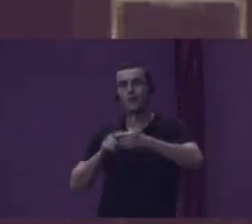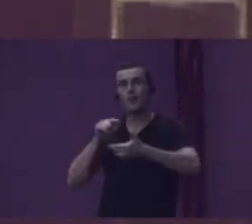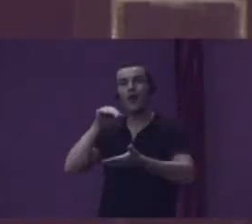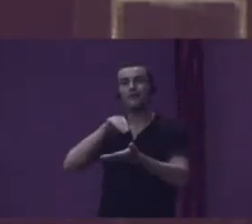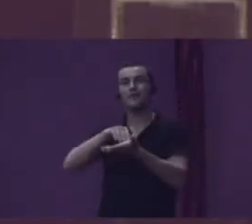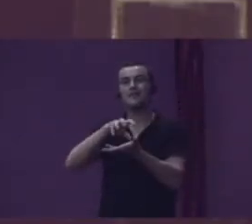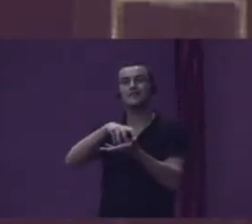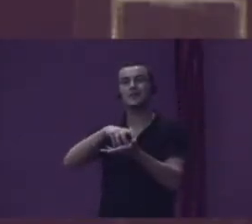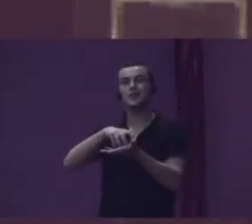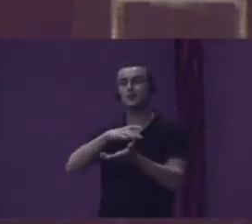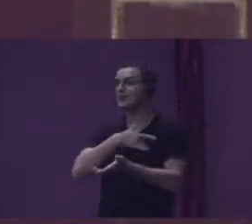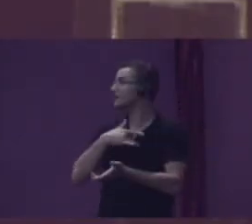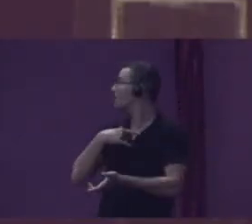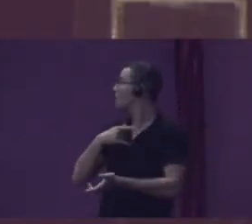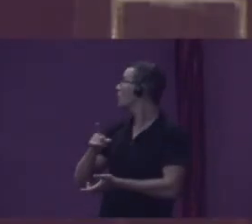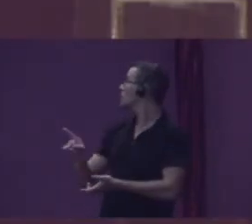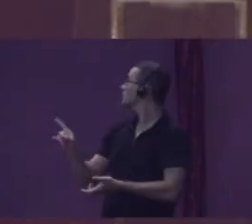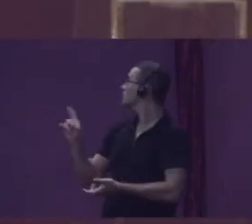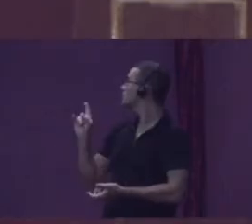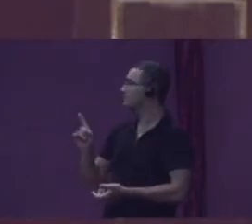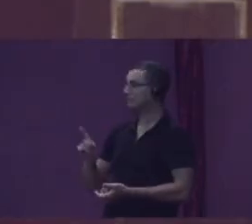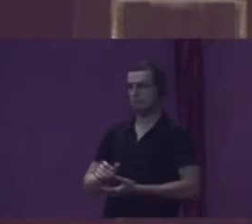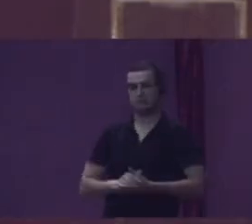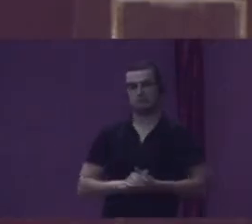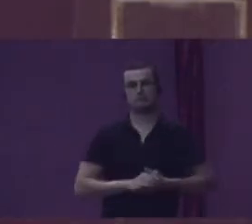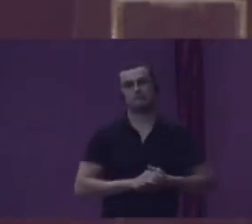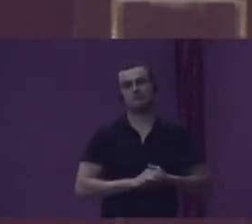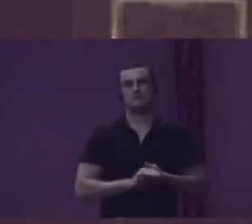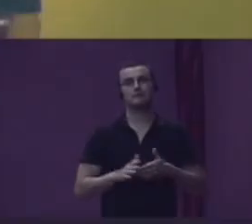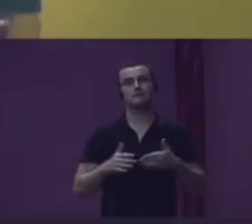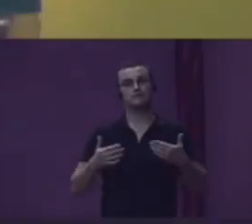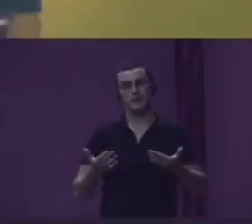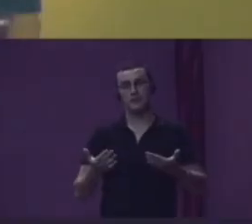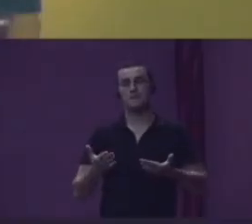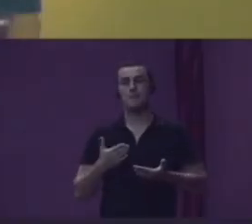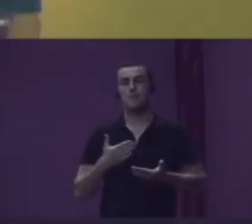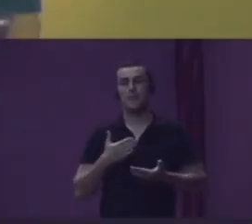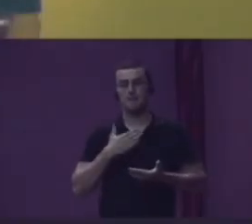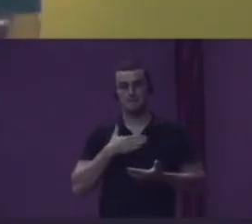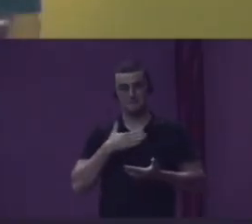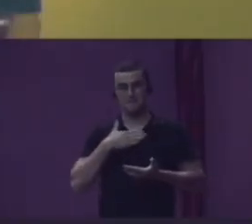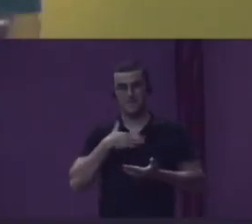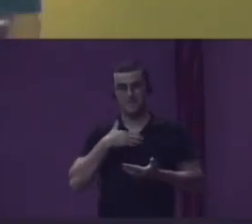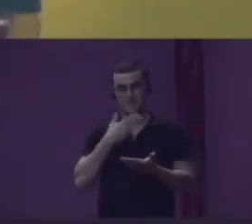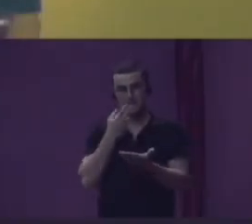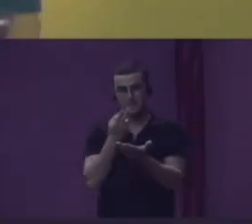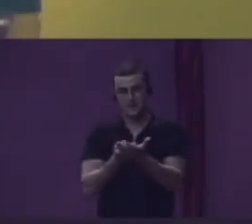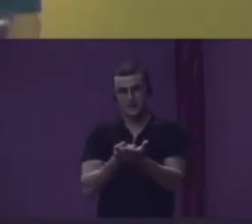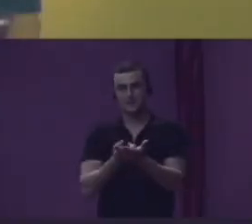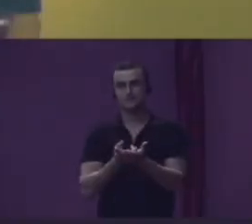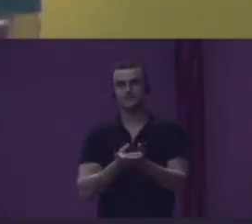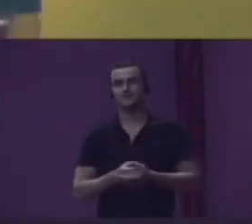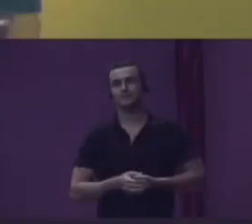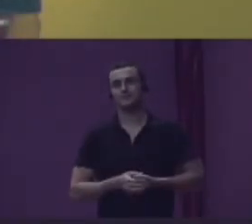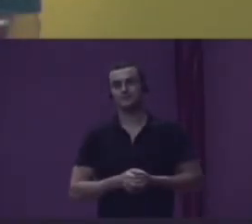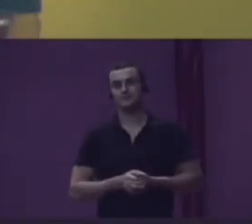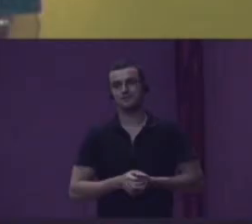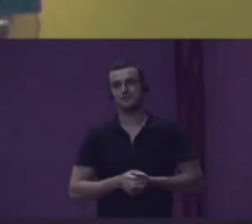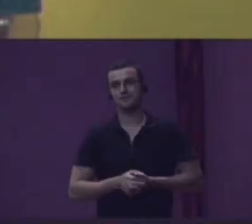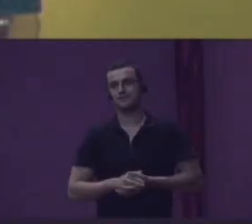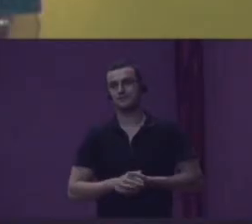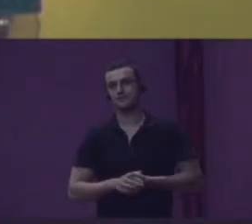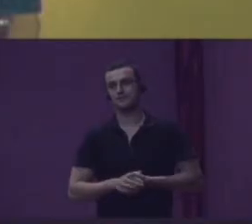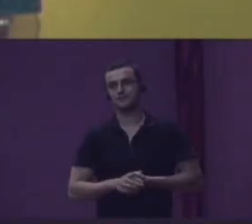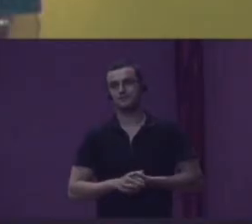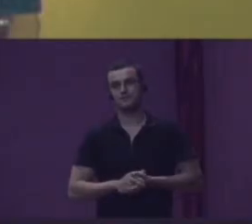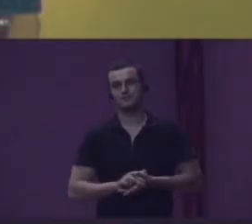She is a grand multipara, which means that she's delivered 5 or more children. And women who fall into